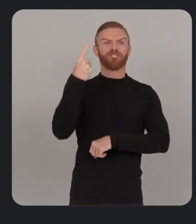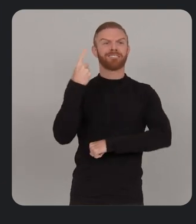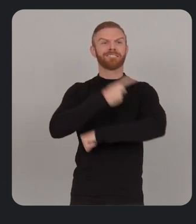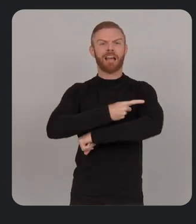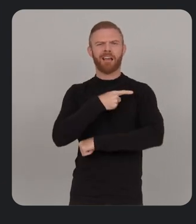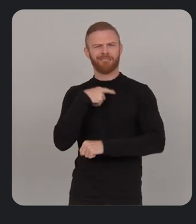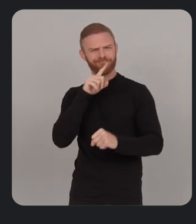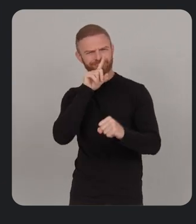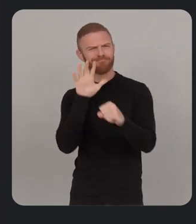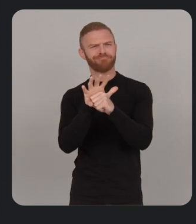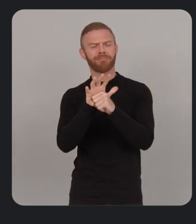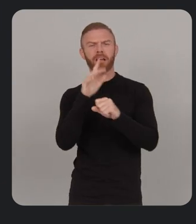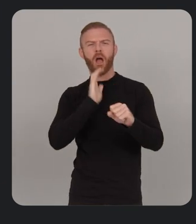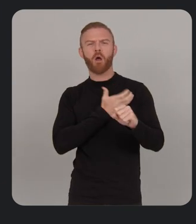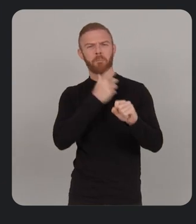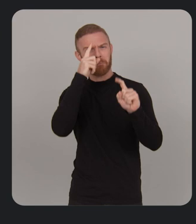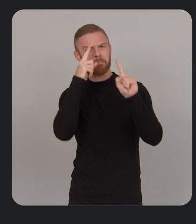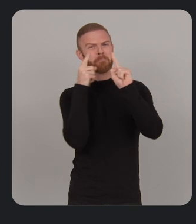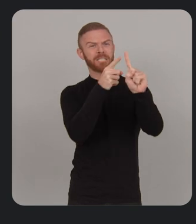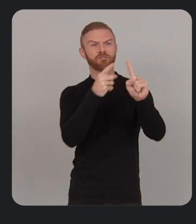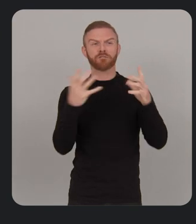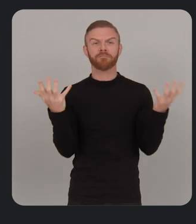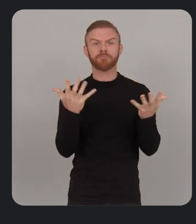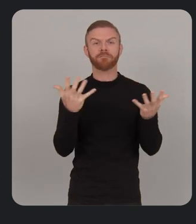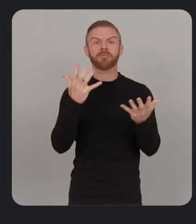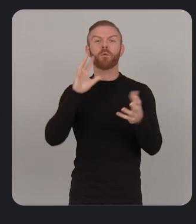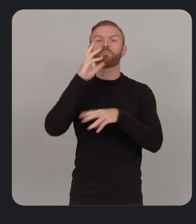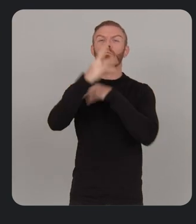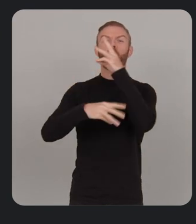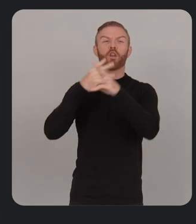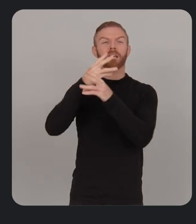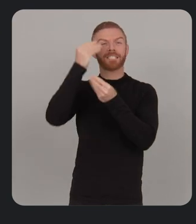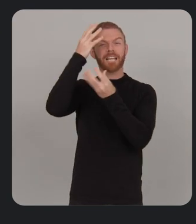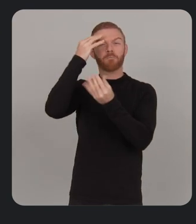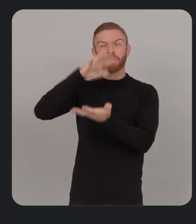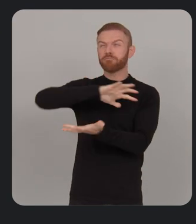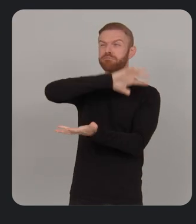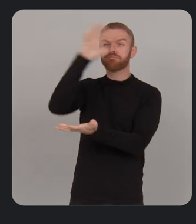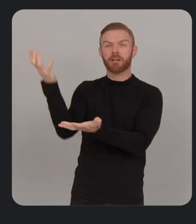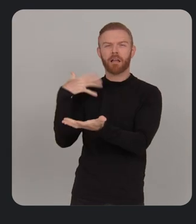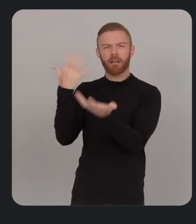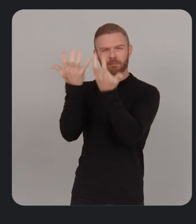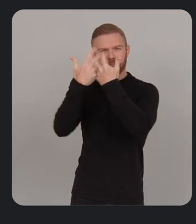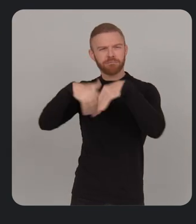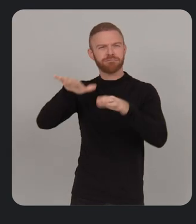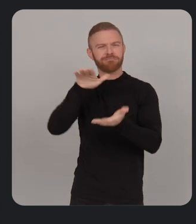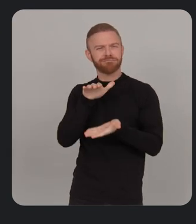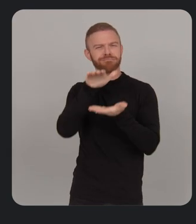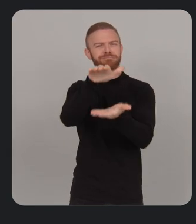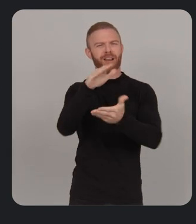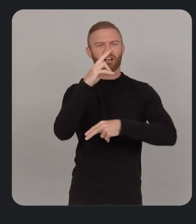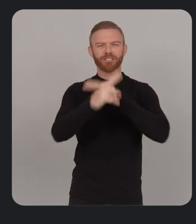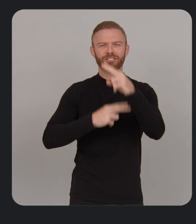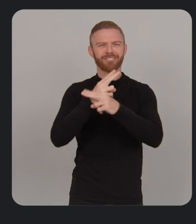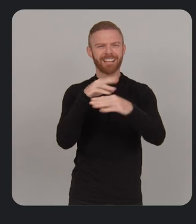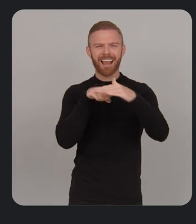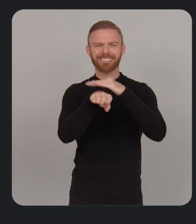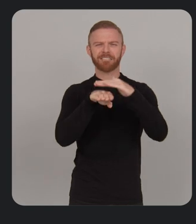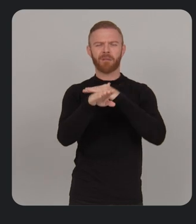to a mission to organize the world's information and make it universally accessible and useful.